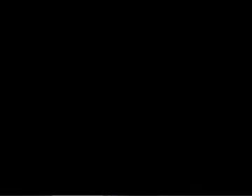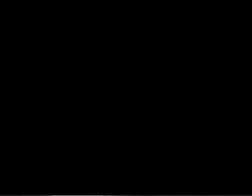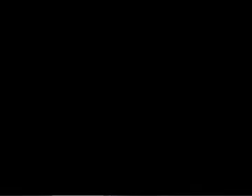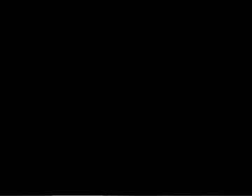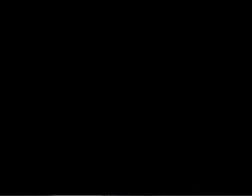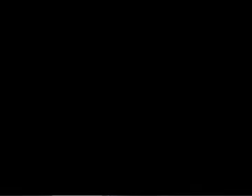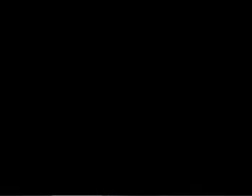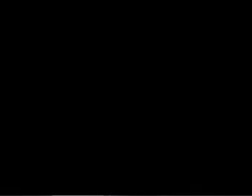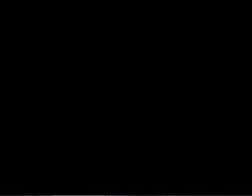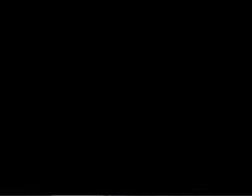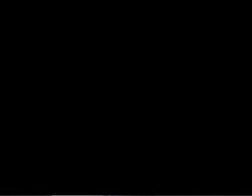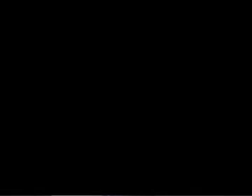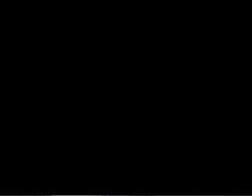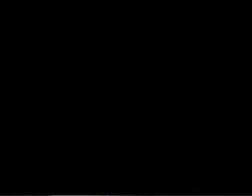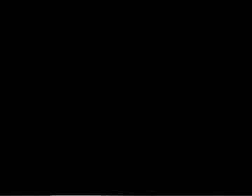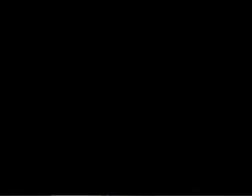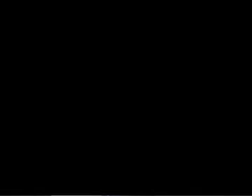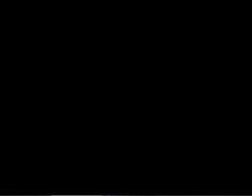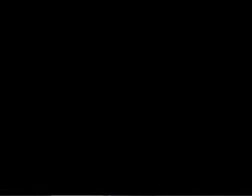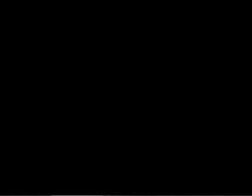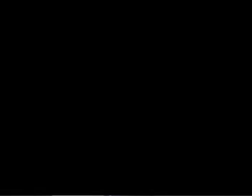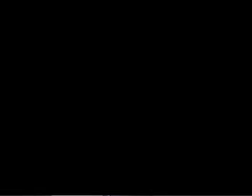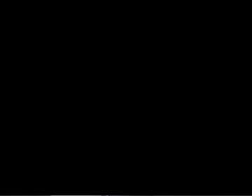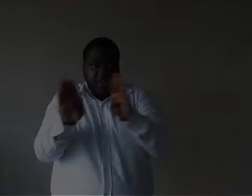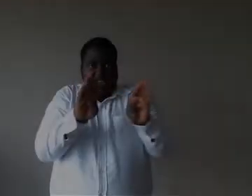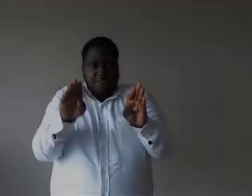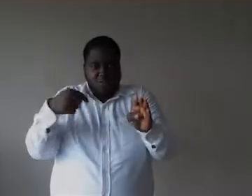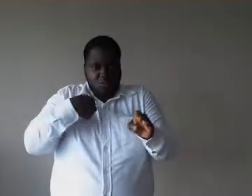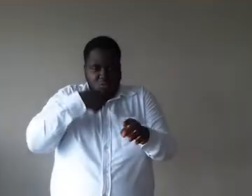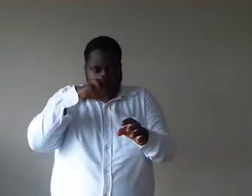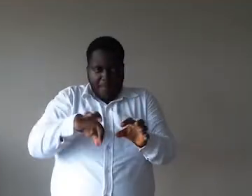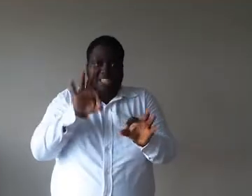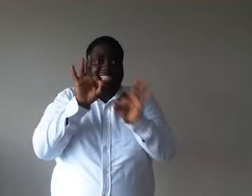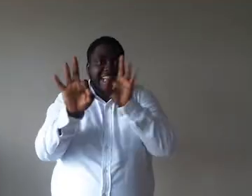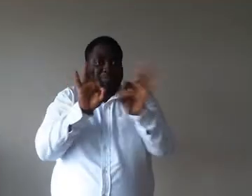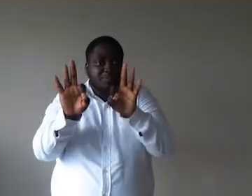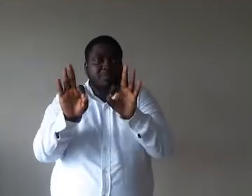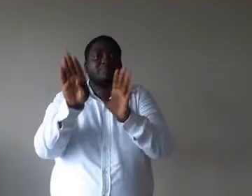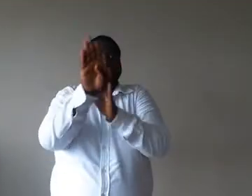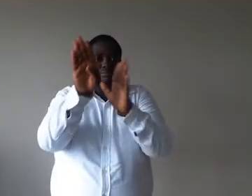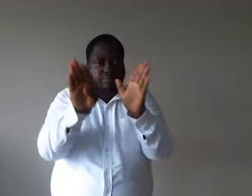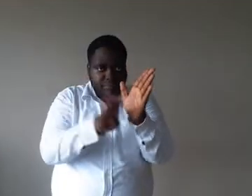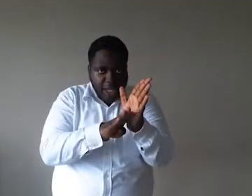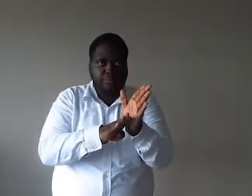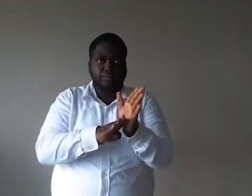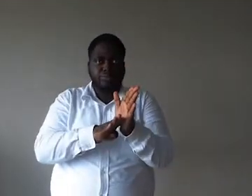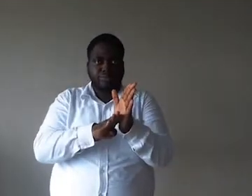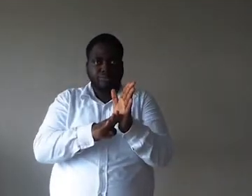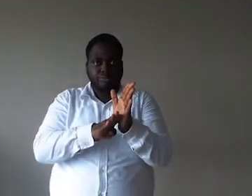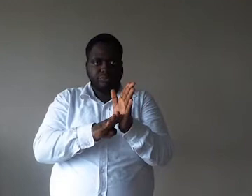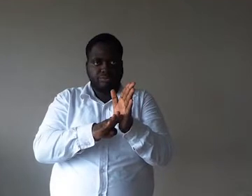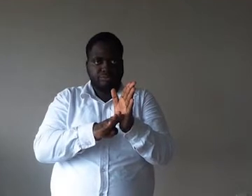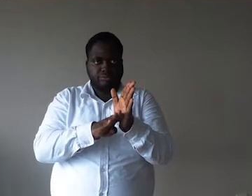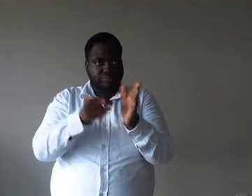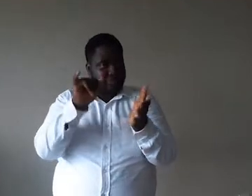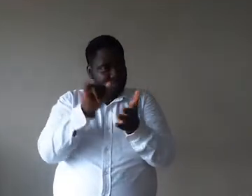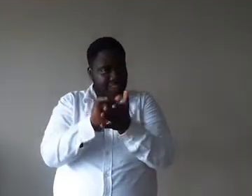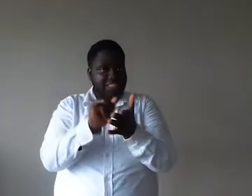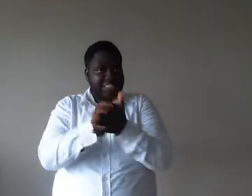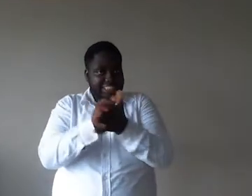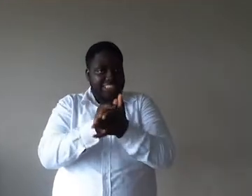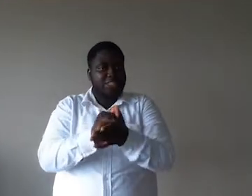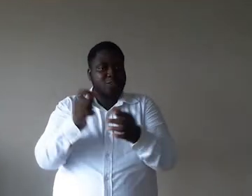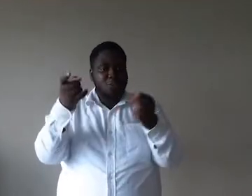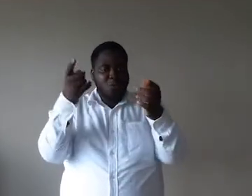sense and helped them to understand the reading. So what do we mean by divine hermeneutics? In order for